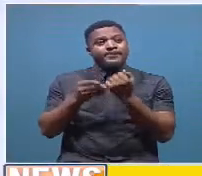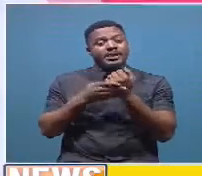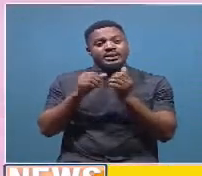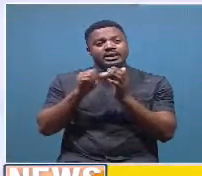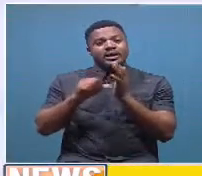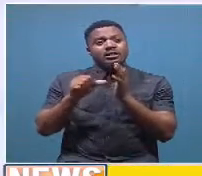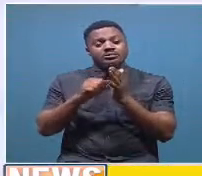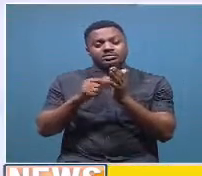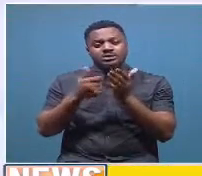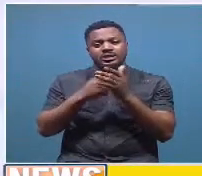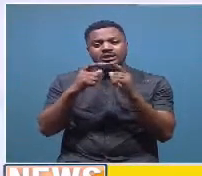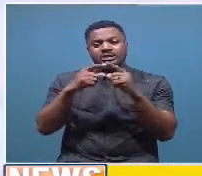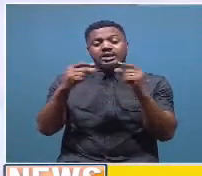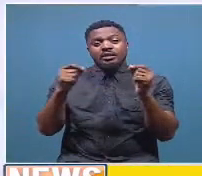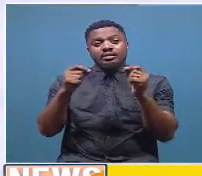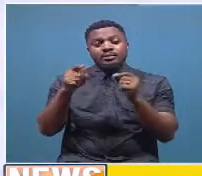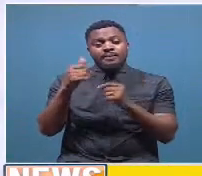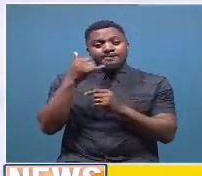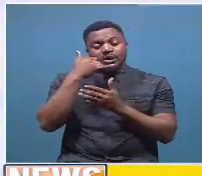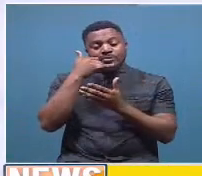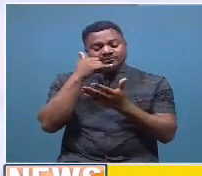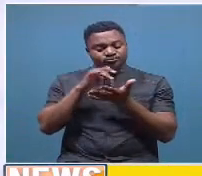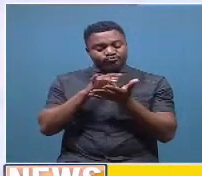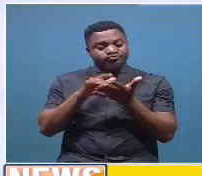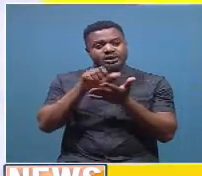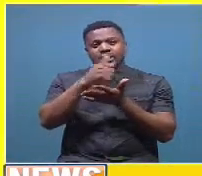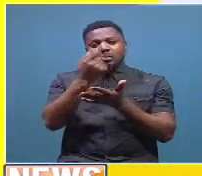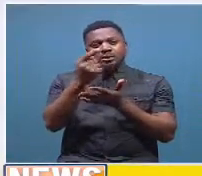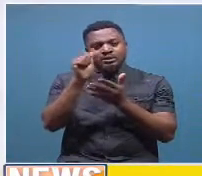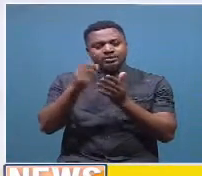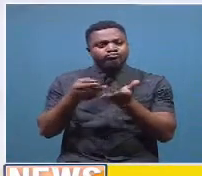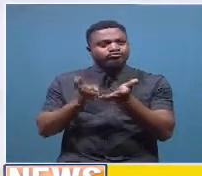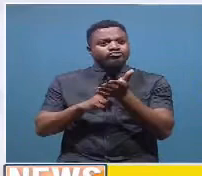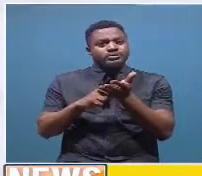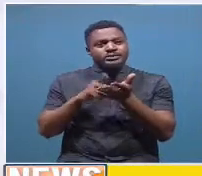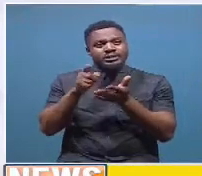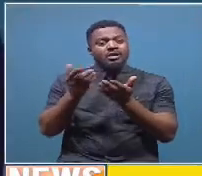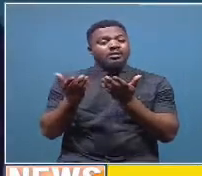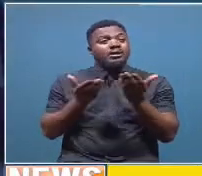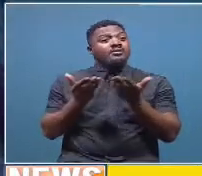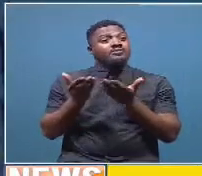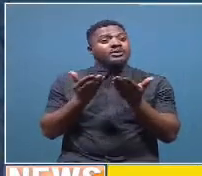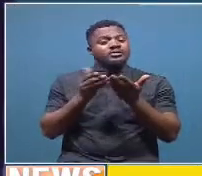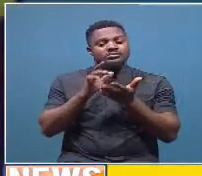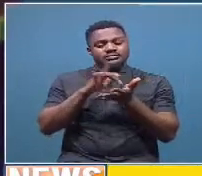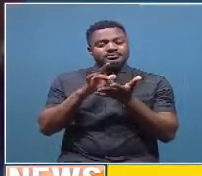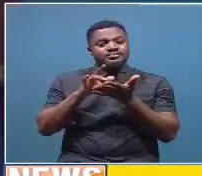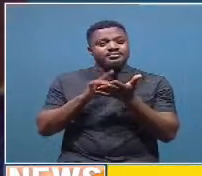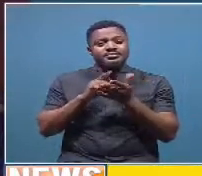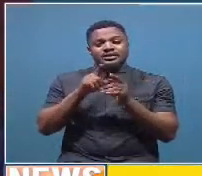a Ghana card. With a mobile phone, everyone can register for the service by dialing